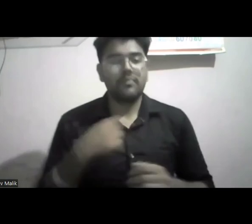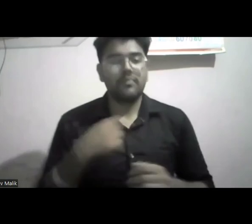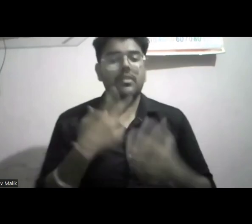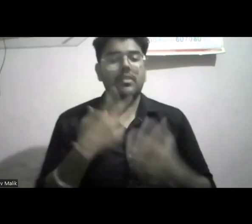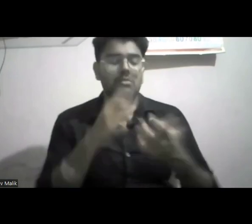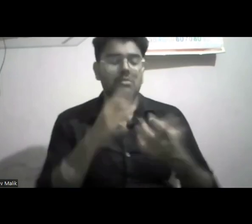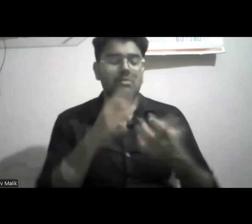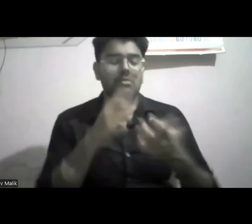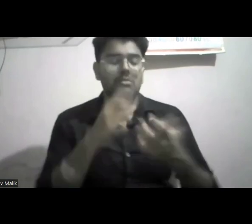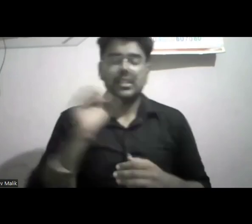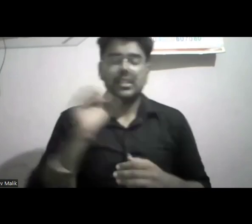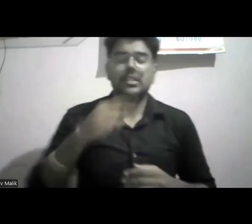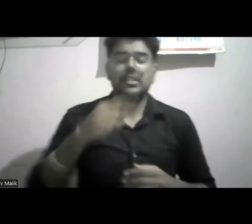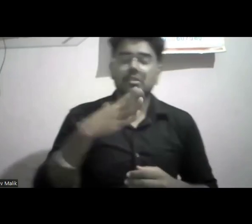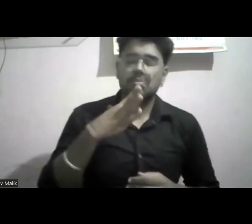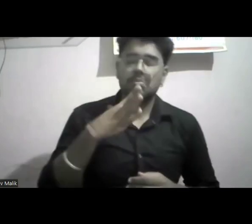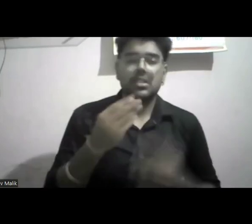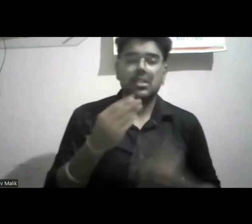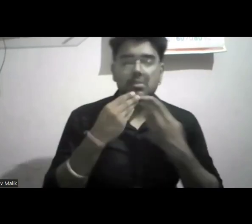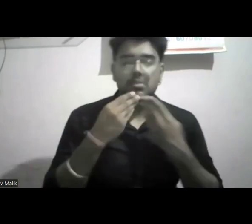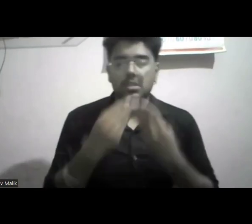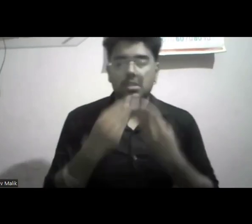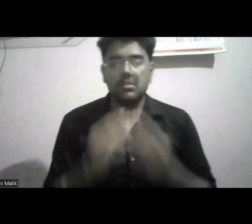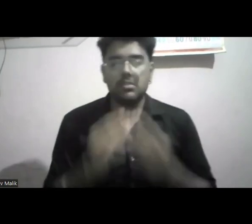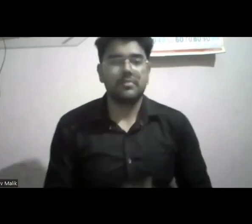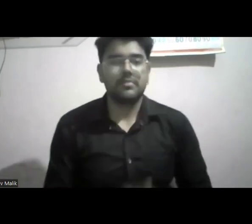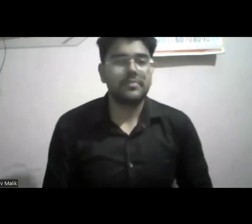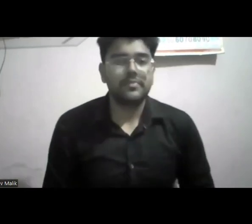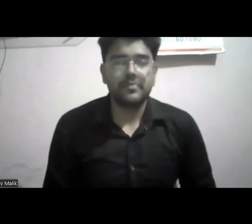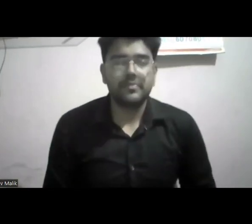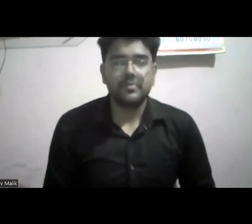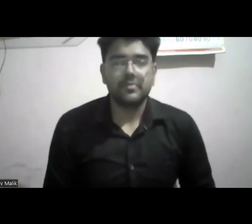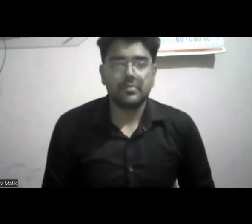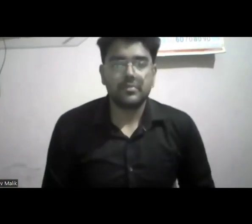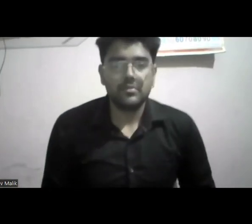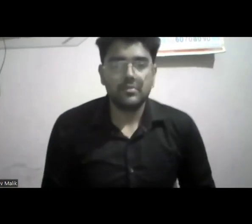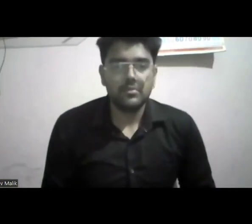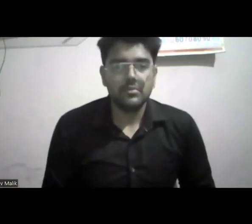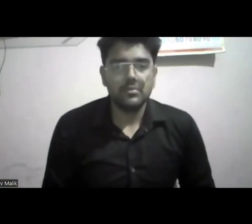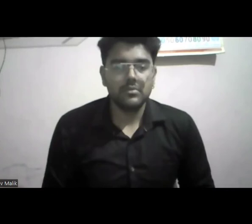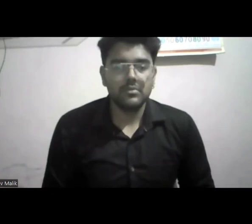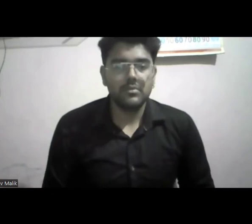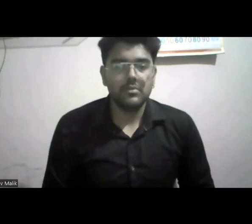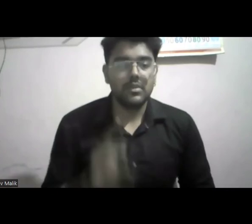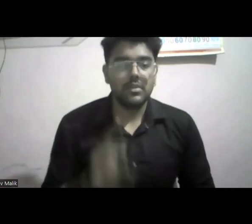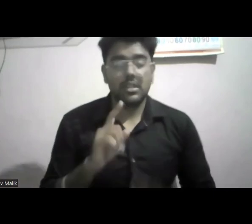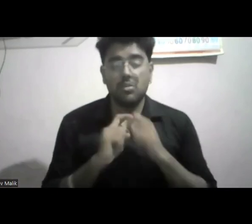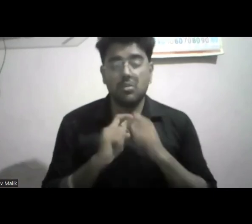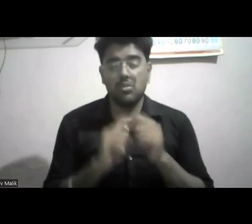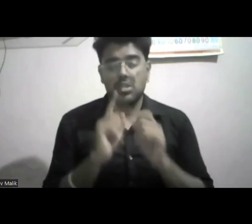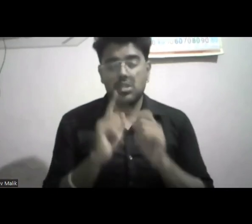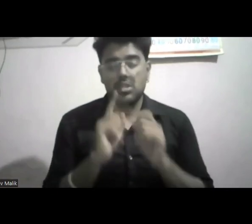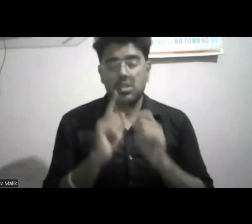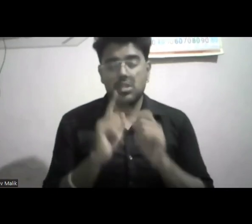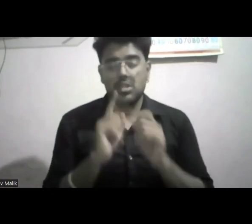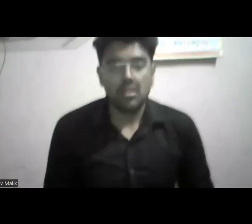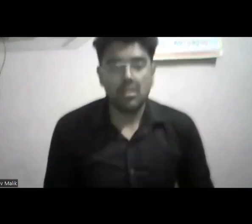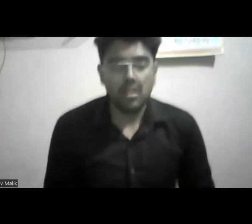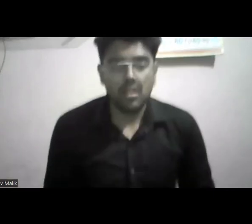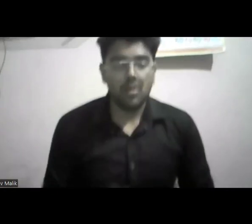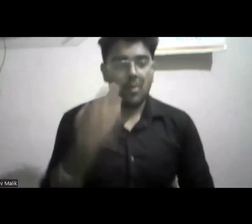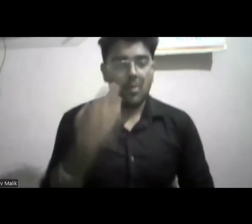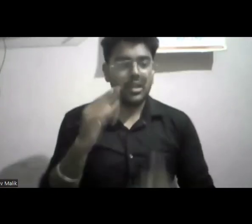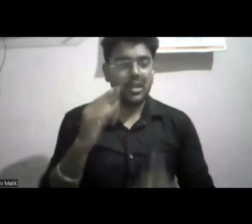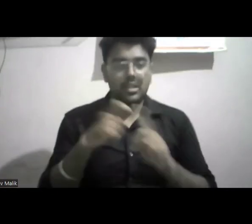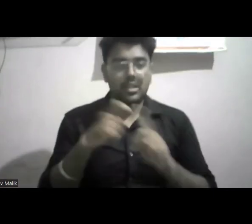that. Thank you so much, Amrita. Thank you. Also, I had another question. Yeah, sure. We were talking about Karan Arjun.